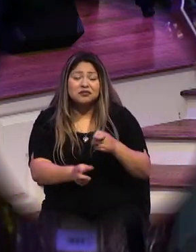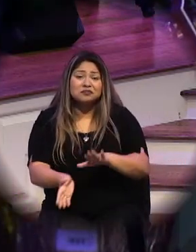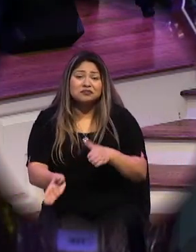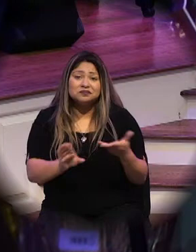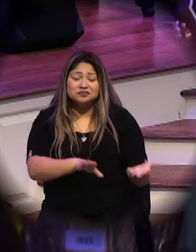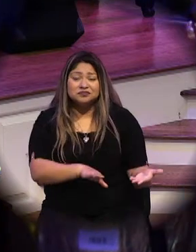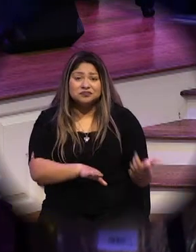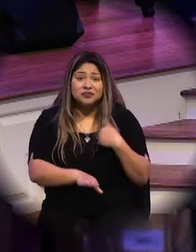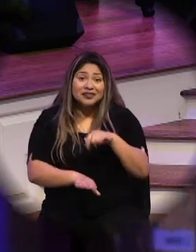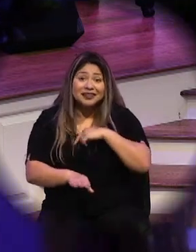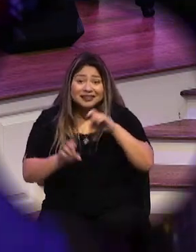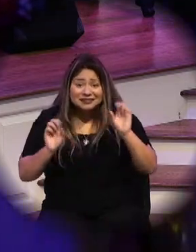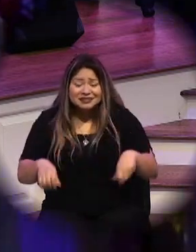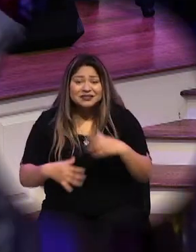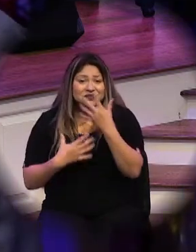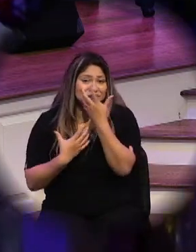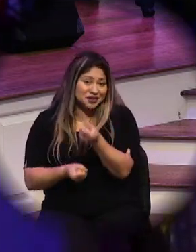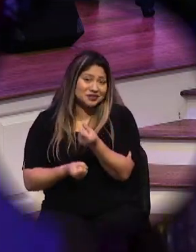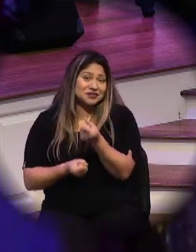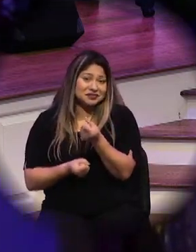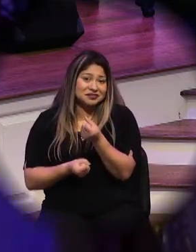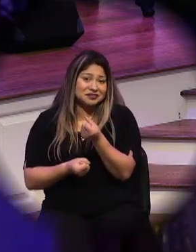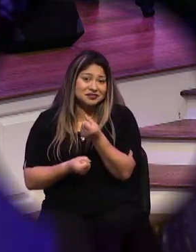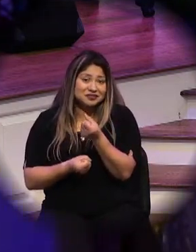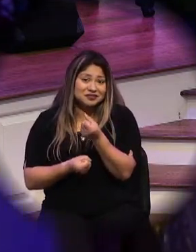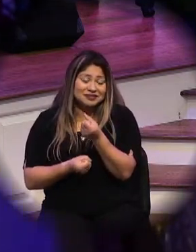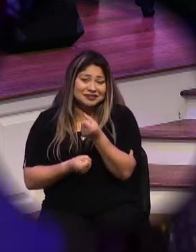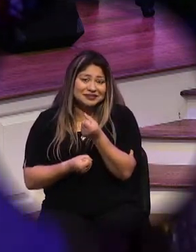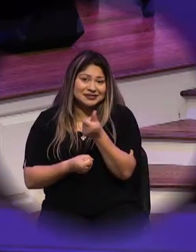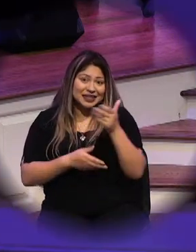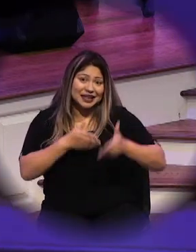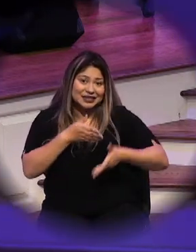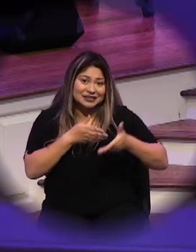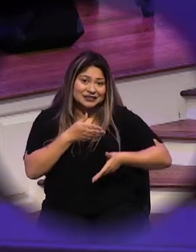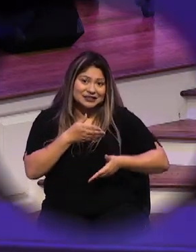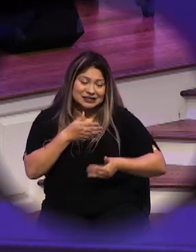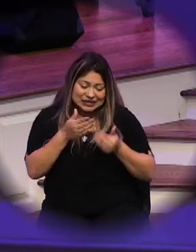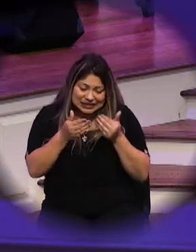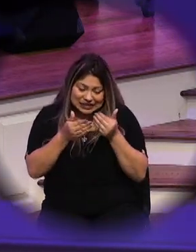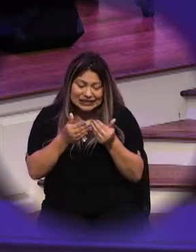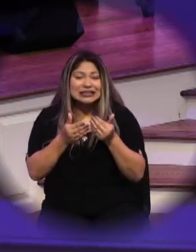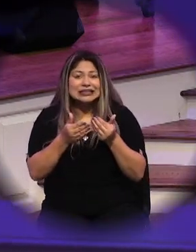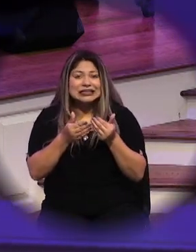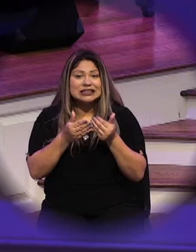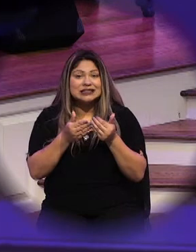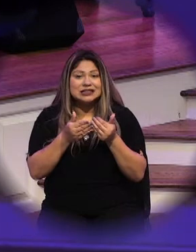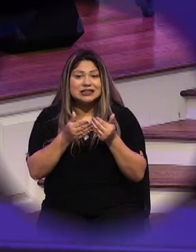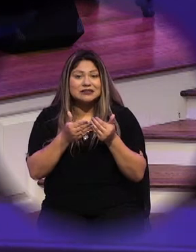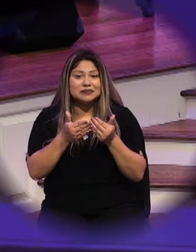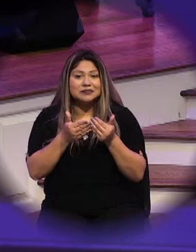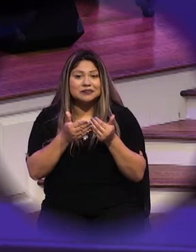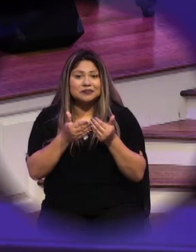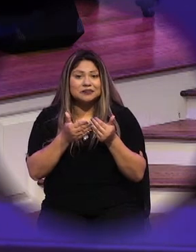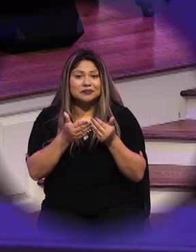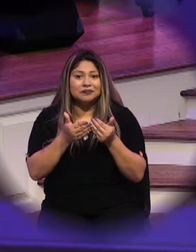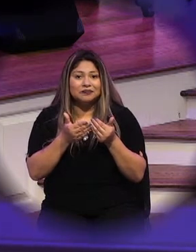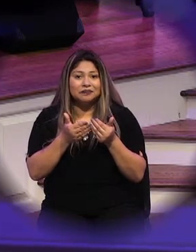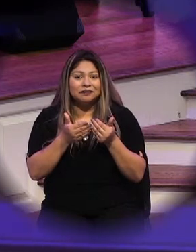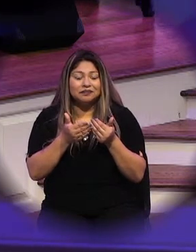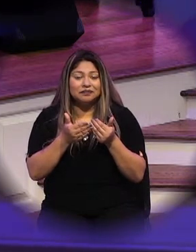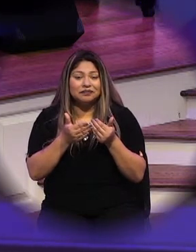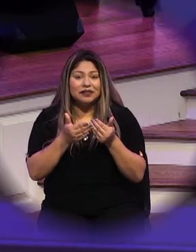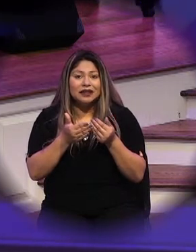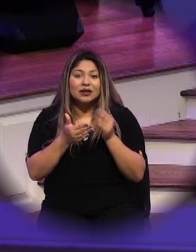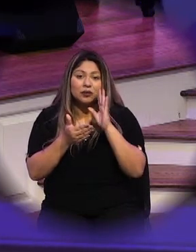can trust the end is coming and it will be good. All those who have put